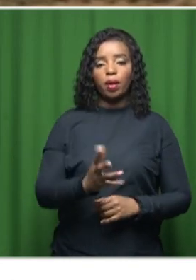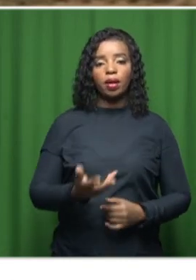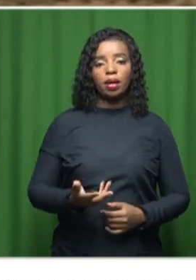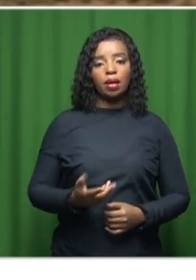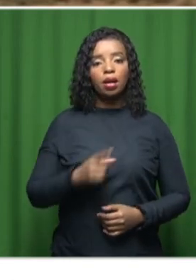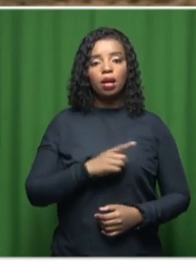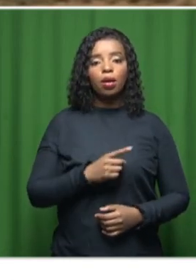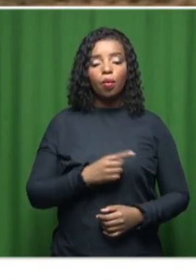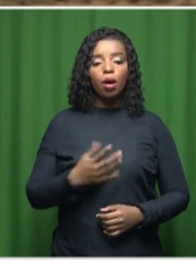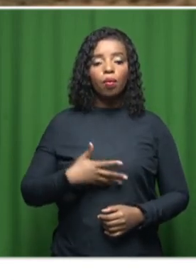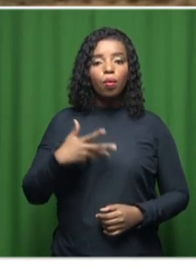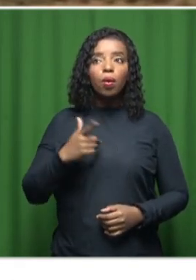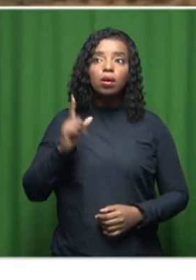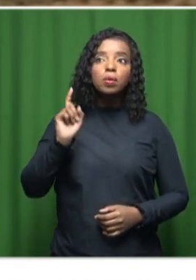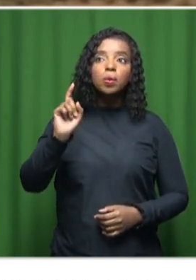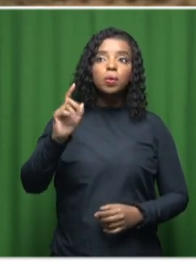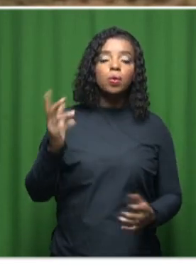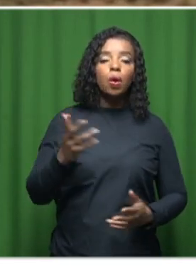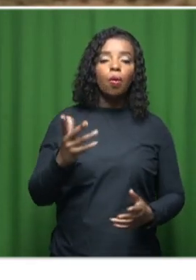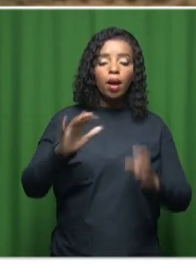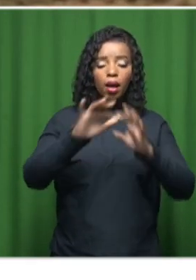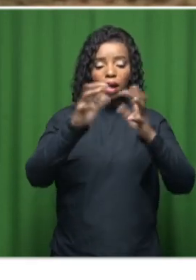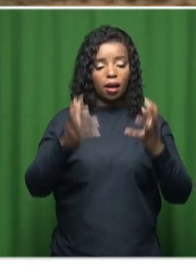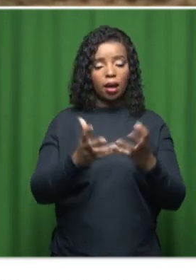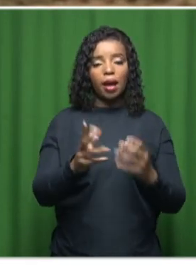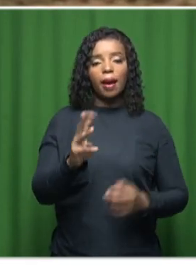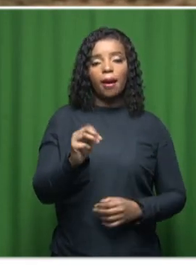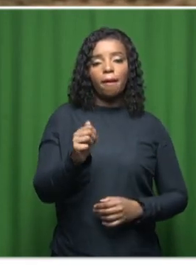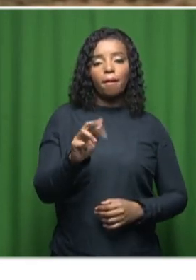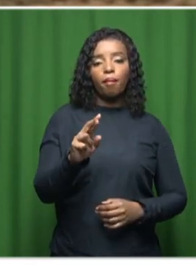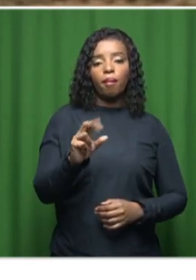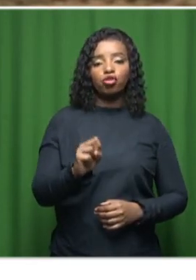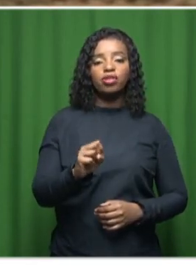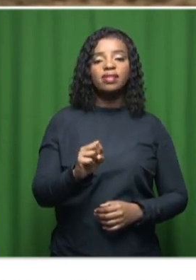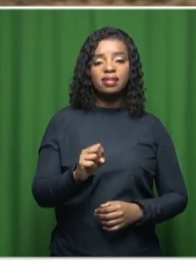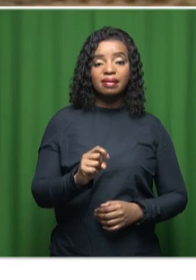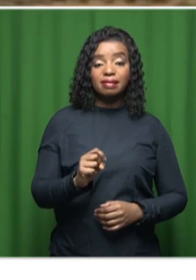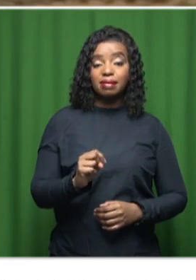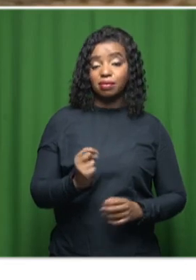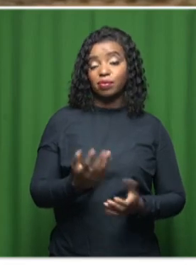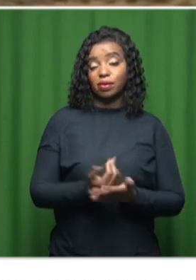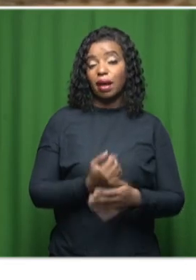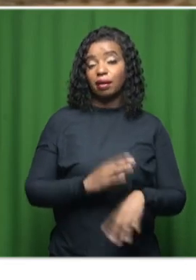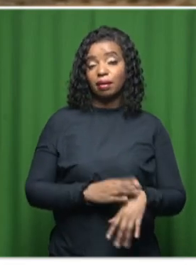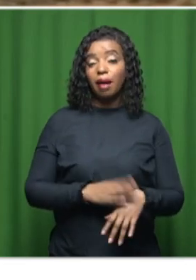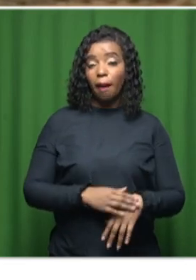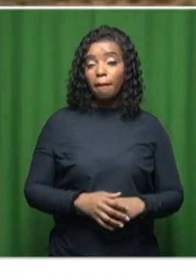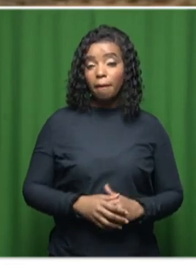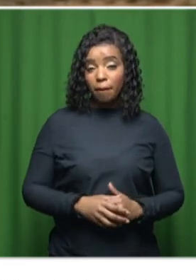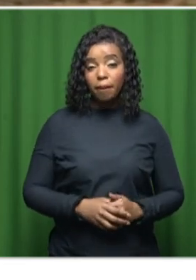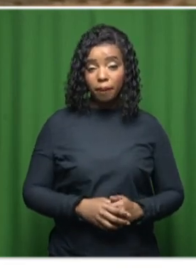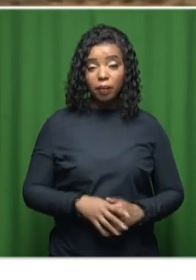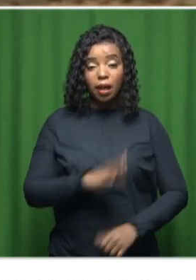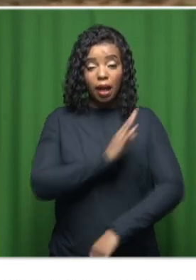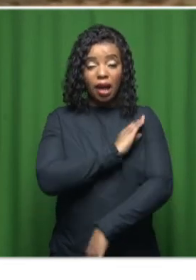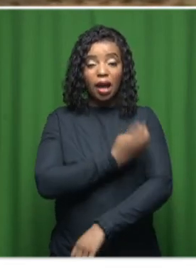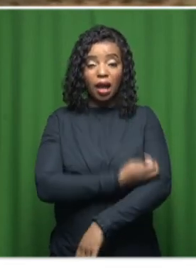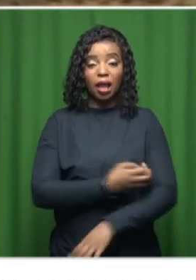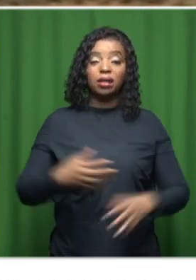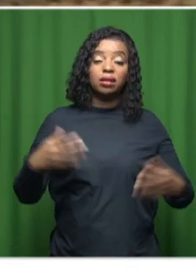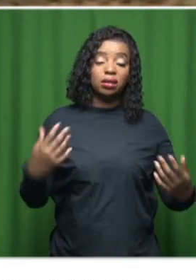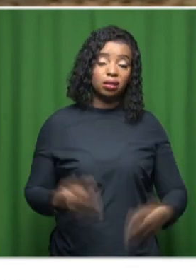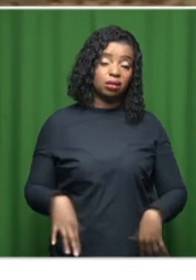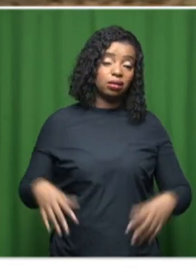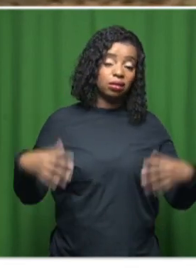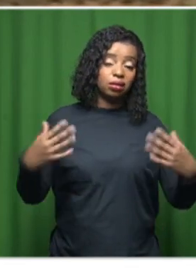go to Mars. The journey to Mars is going to take time, and it's going to take a lot of energy,